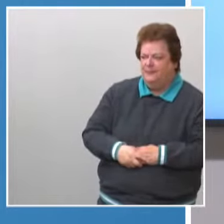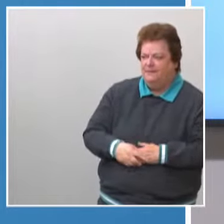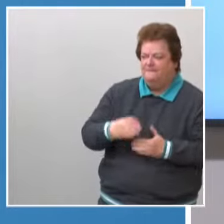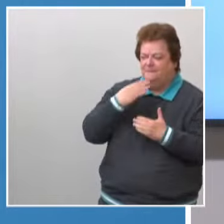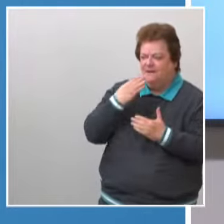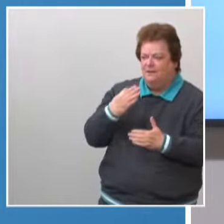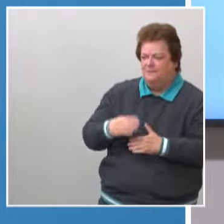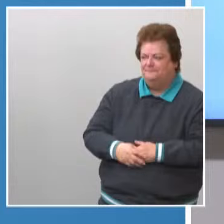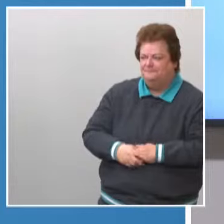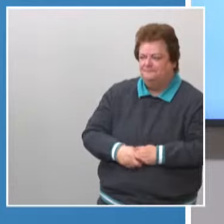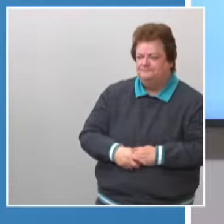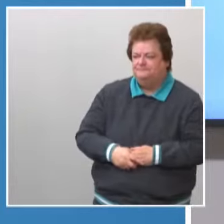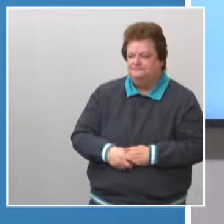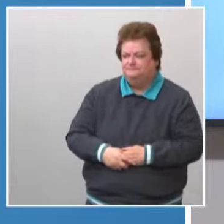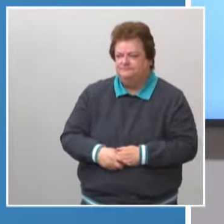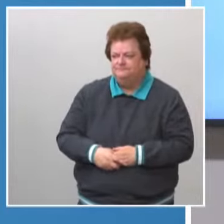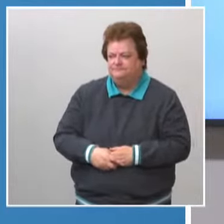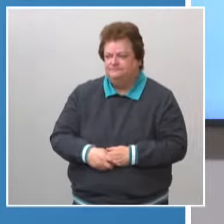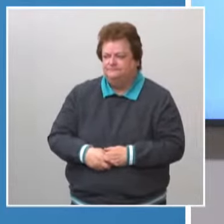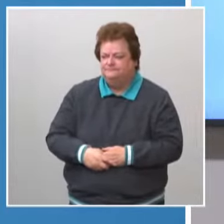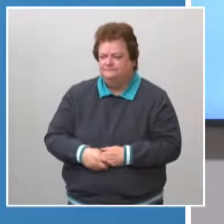Thanks.